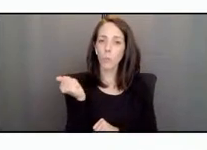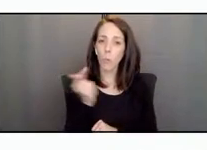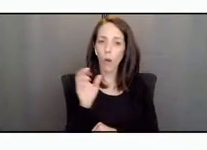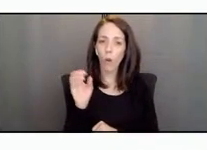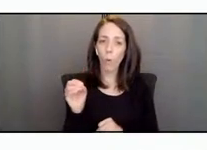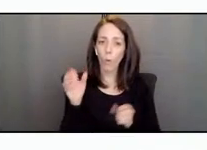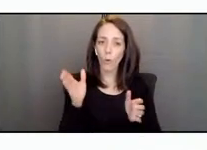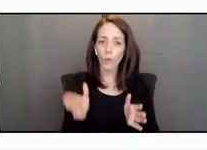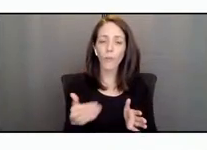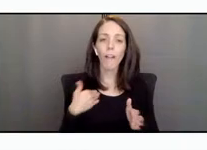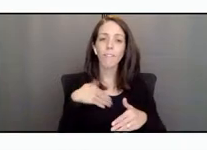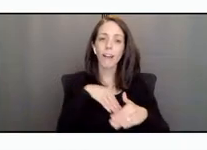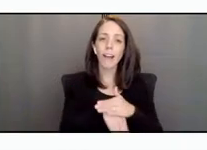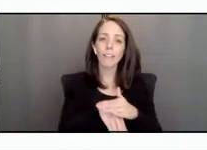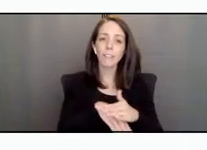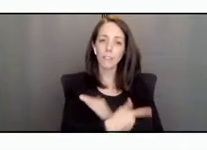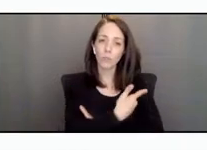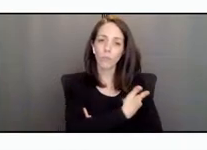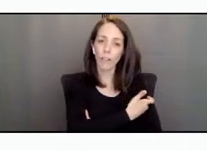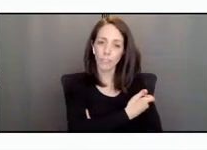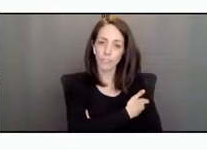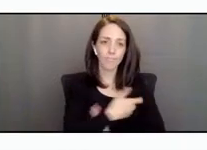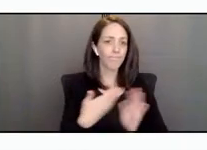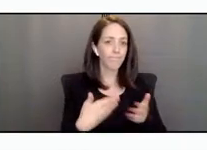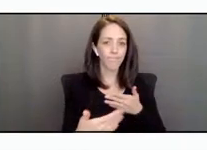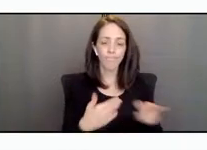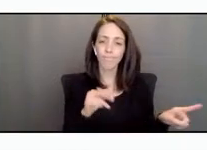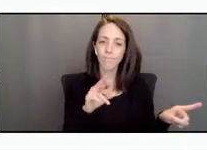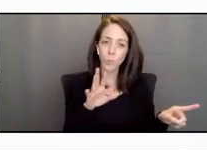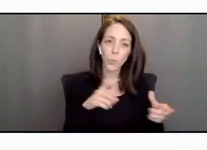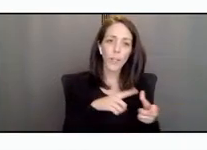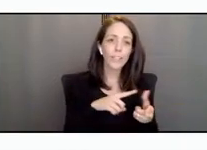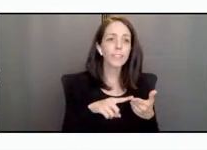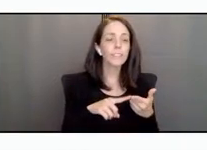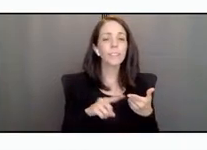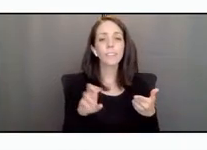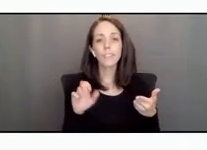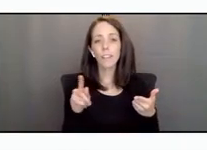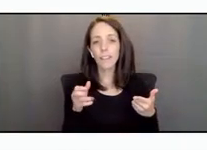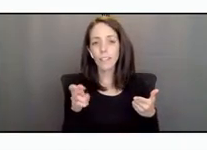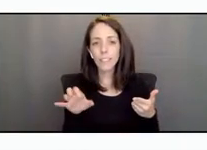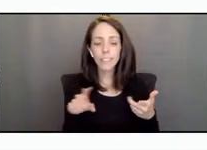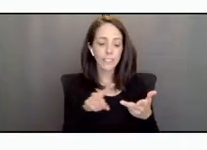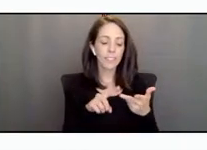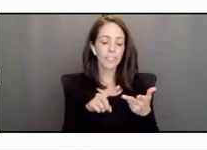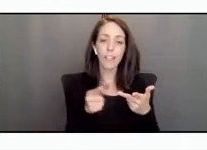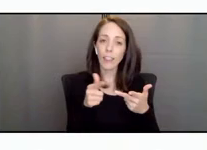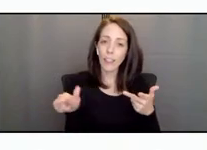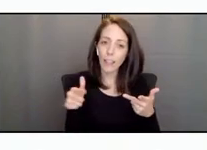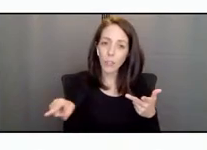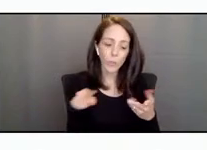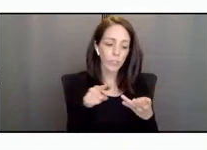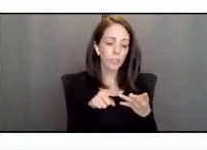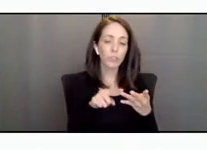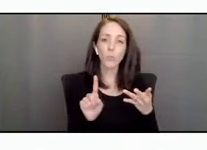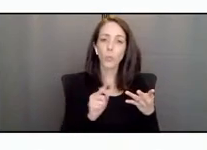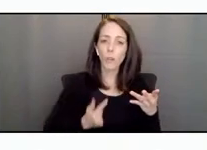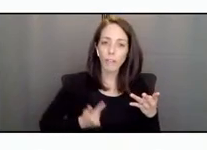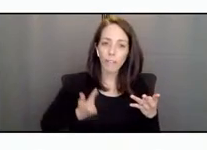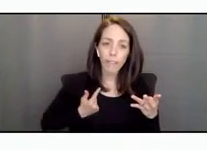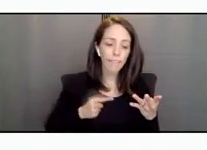COVID-19 vaccine, regardless of race, ethnicity, language spoken, mobility, zip code, education